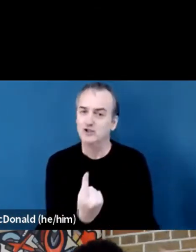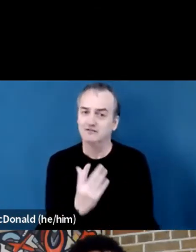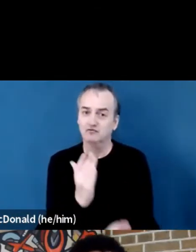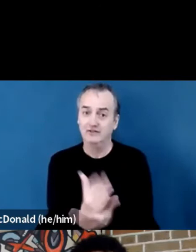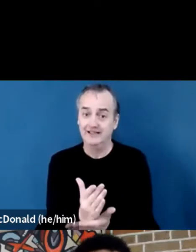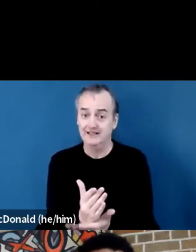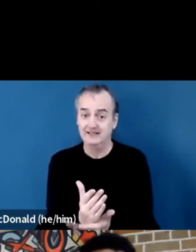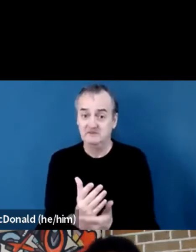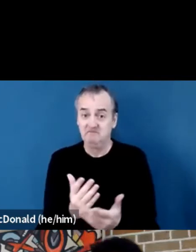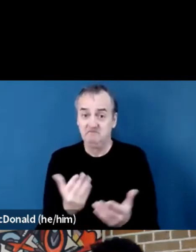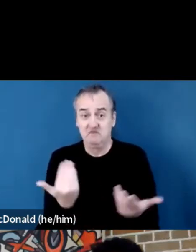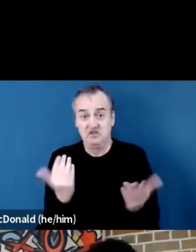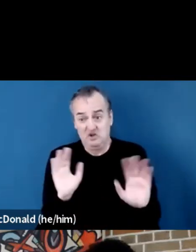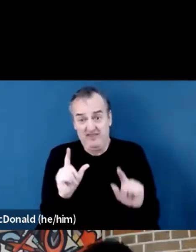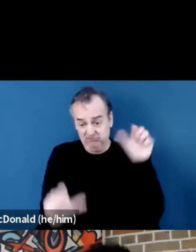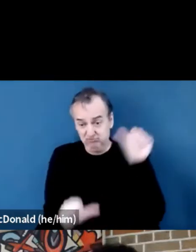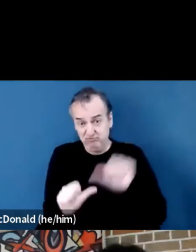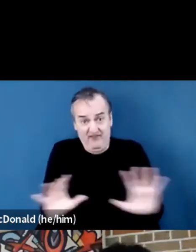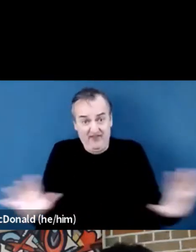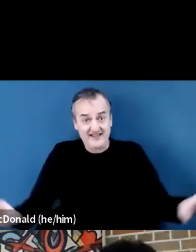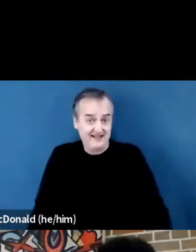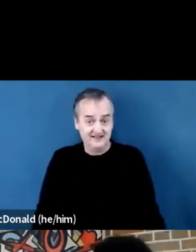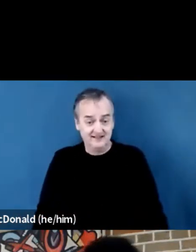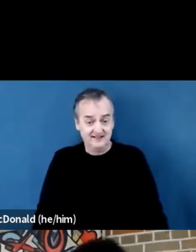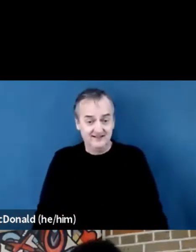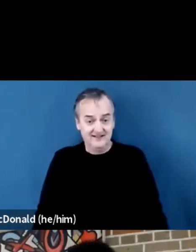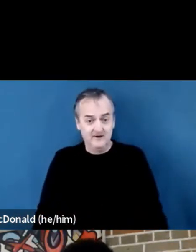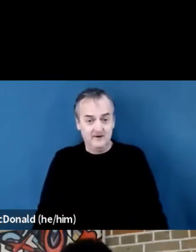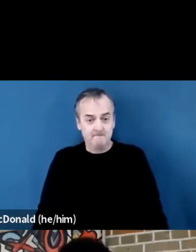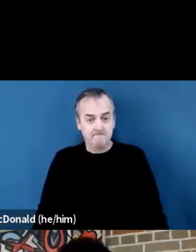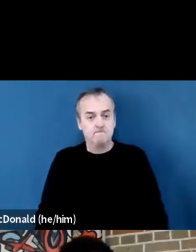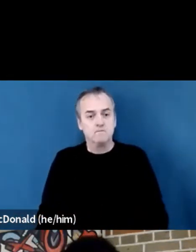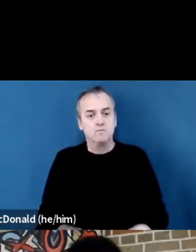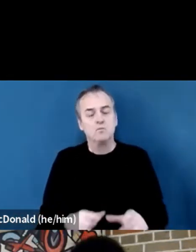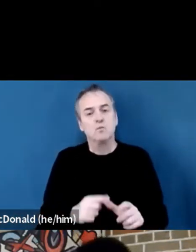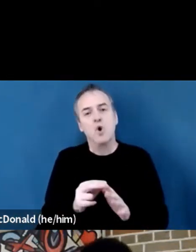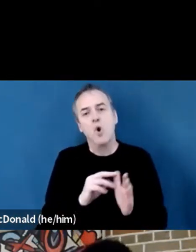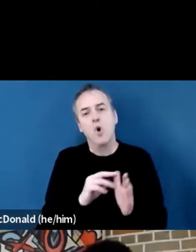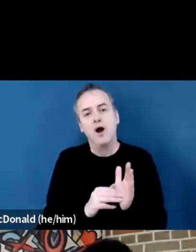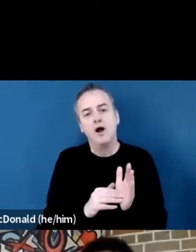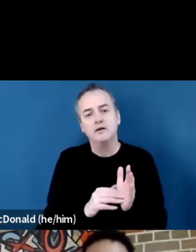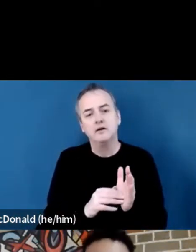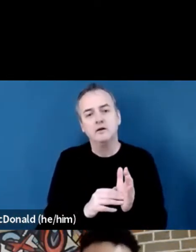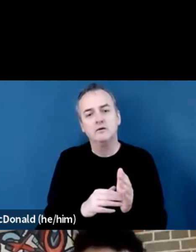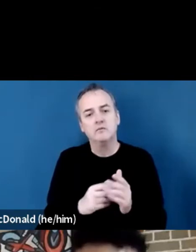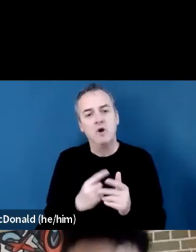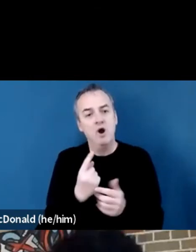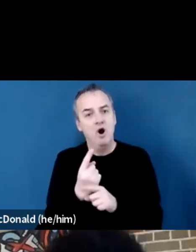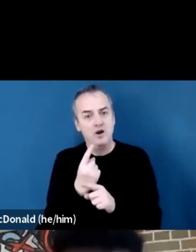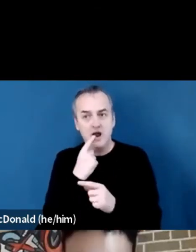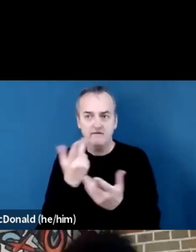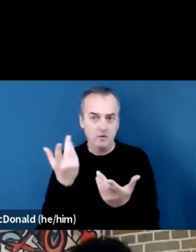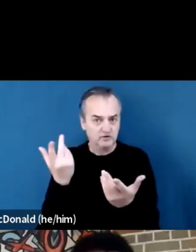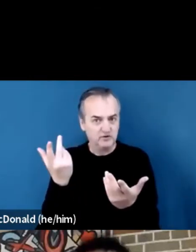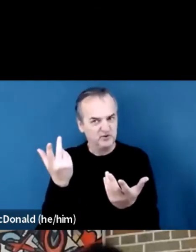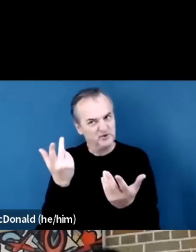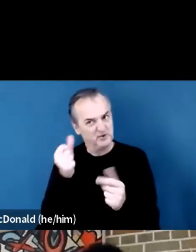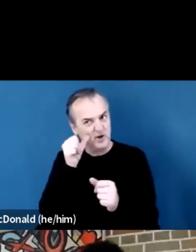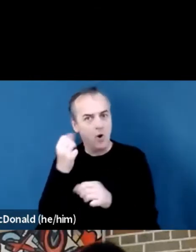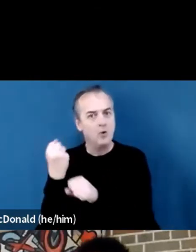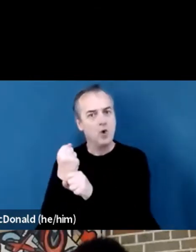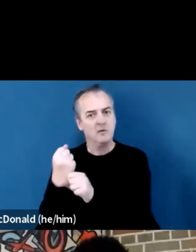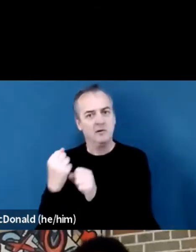yeah, sorry, there we go. Yeah, and on that note, if you want to retrain in cyber, you know, here's the good opportunities in the world.